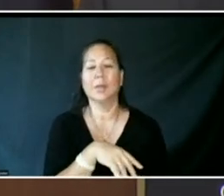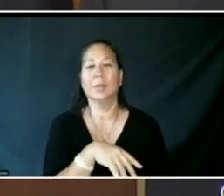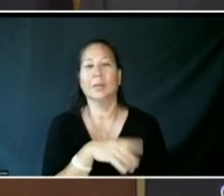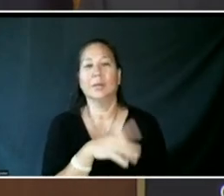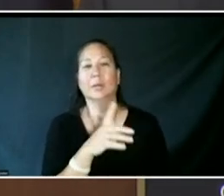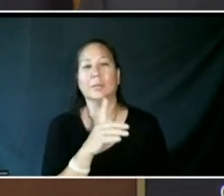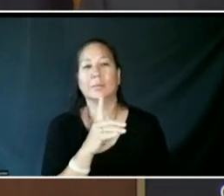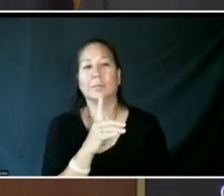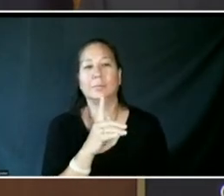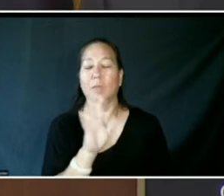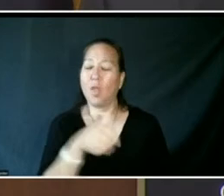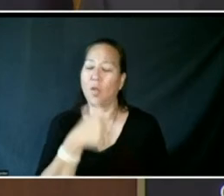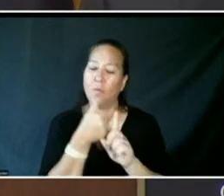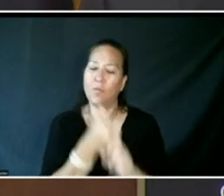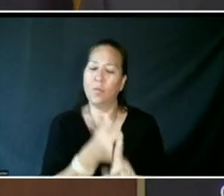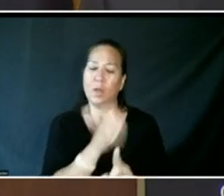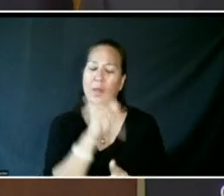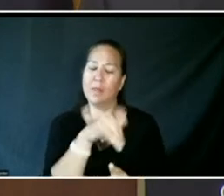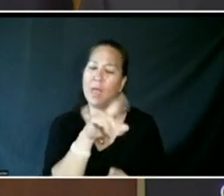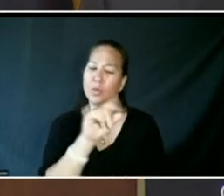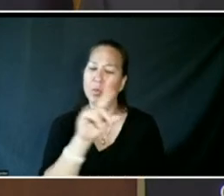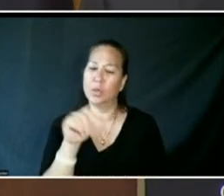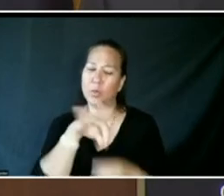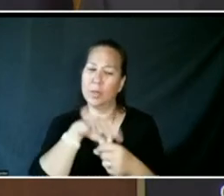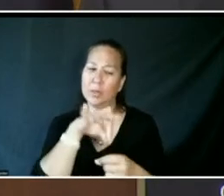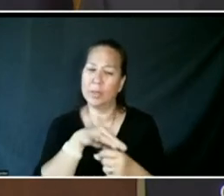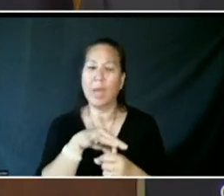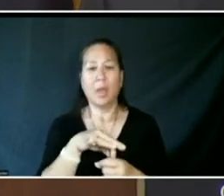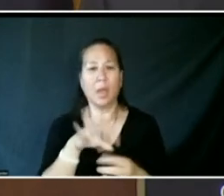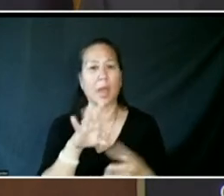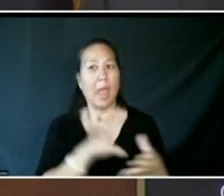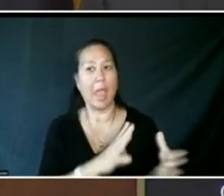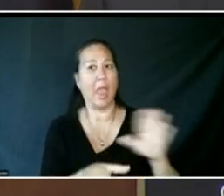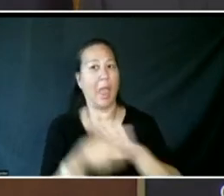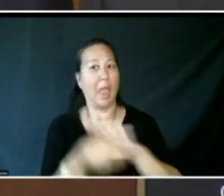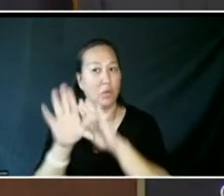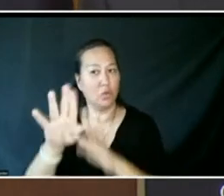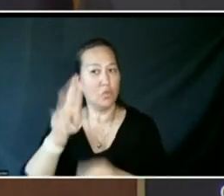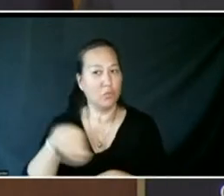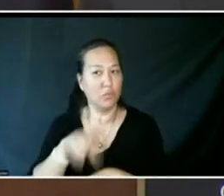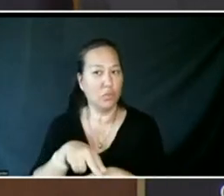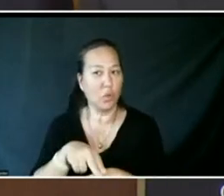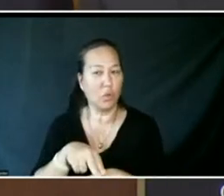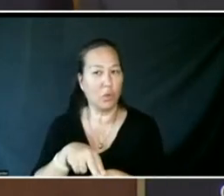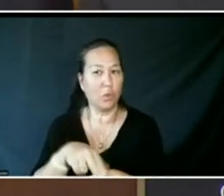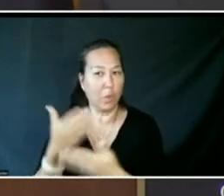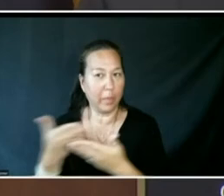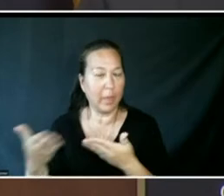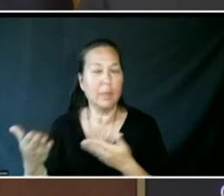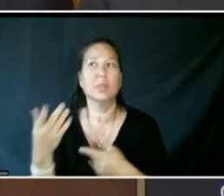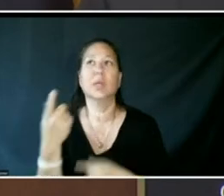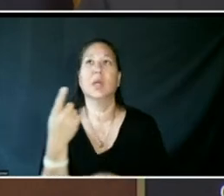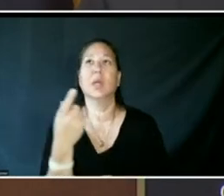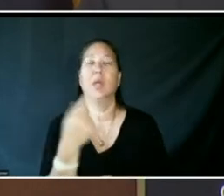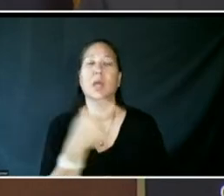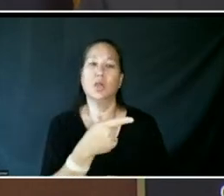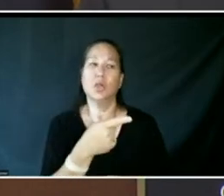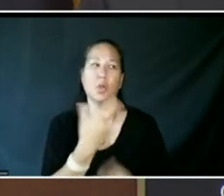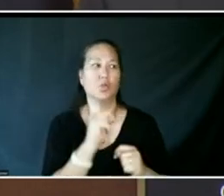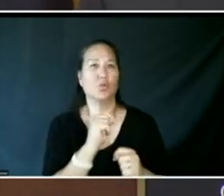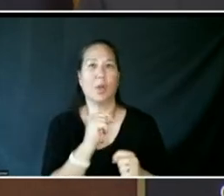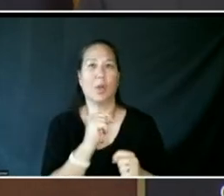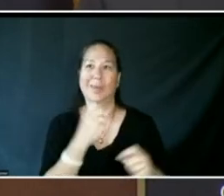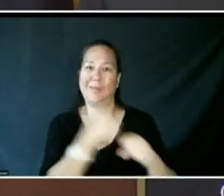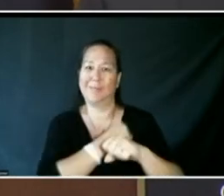Following the 2020 election, in addition to your normal duties, I understand that you became a spokesperson to try to combat disinformation about the